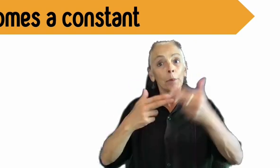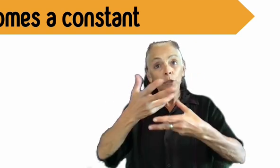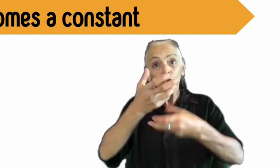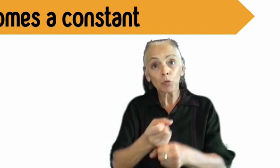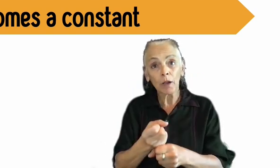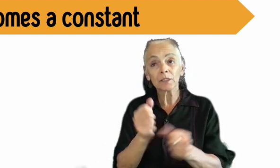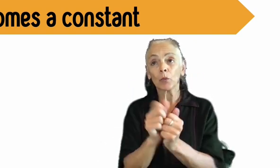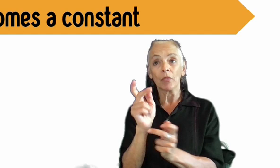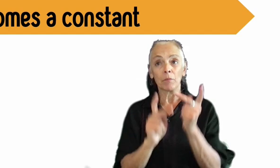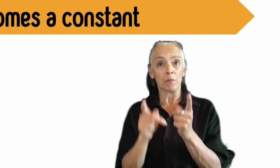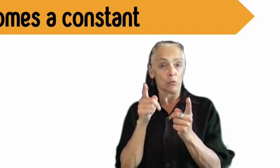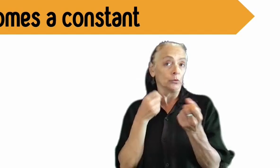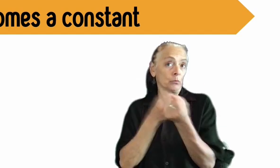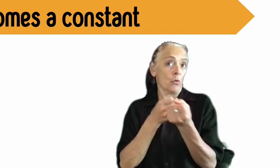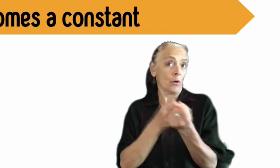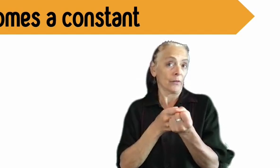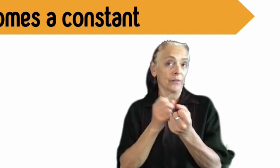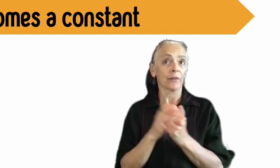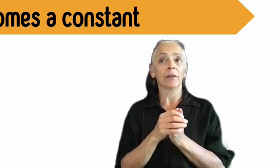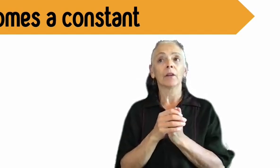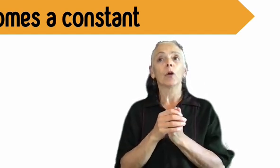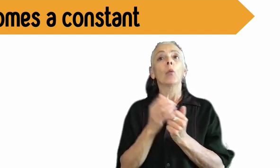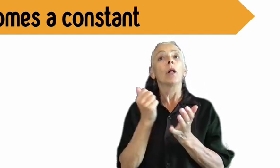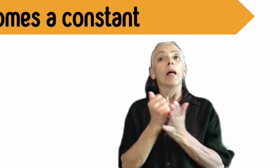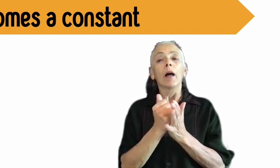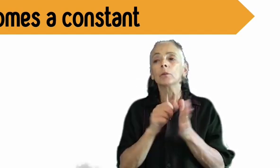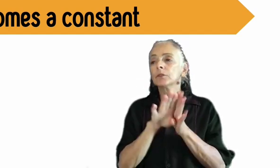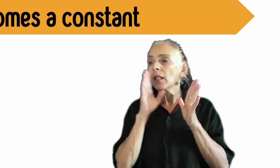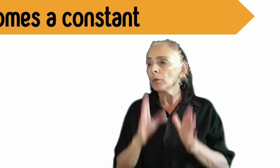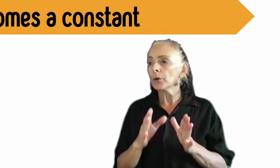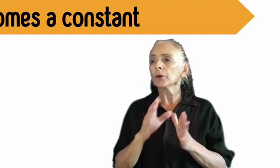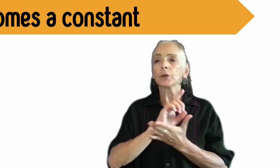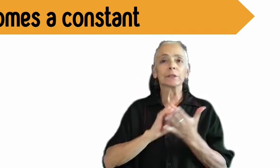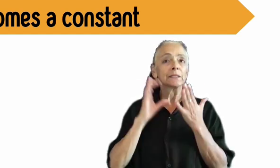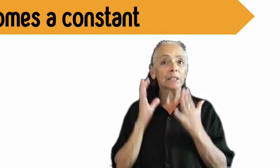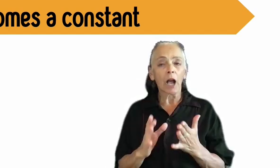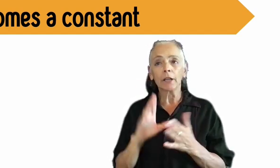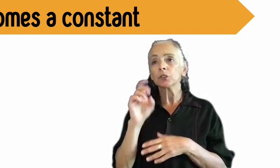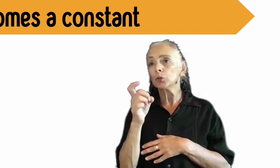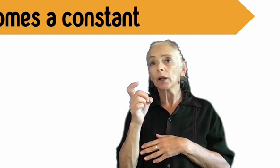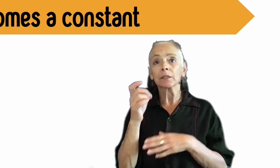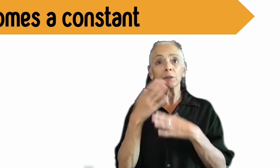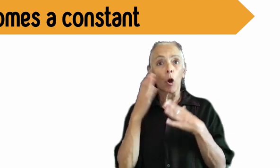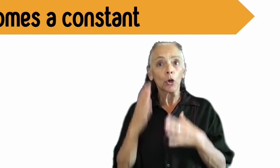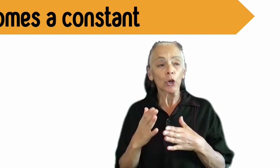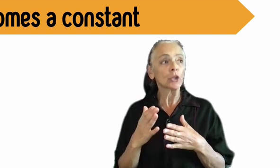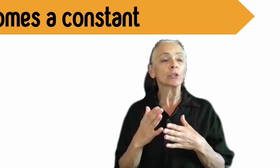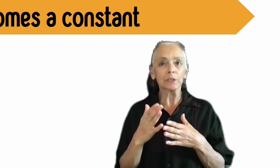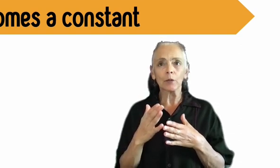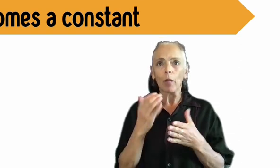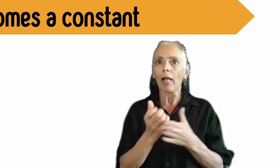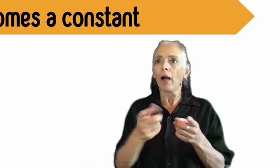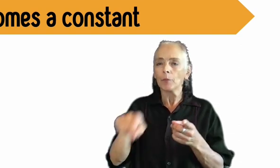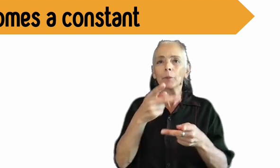with the people you're supporting you will help your developers and game designers and ux partners keep the player in mind